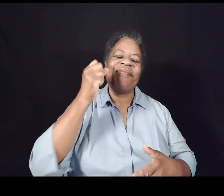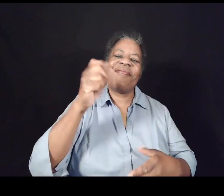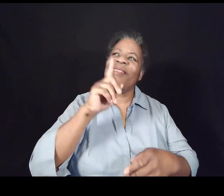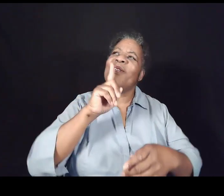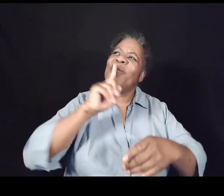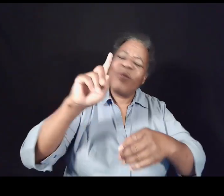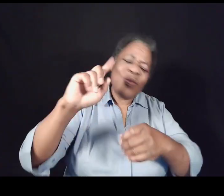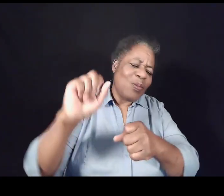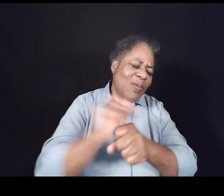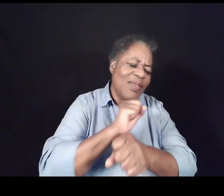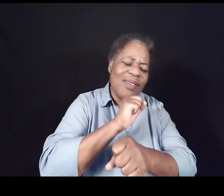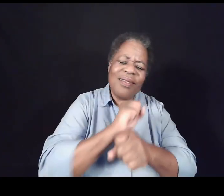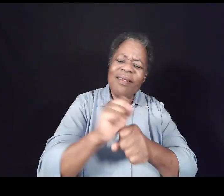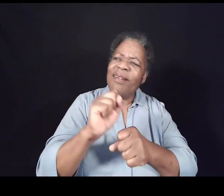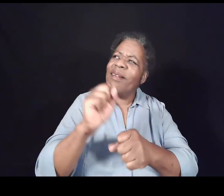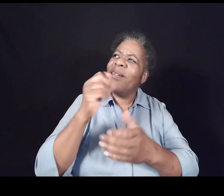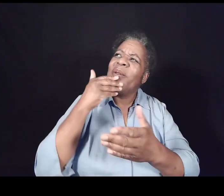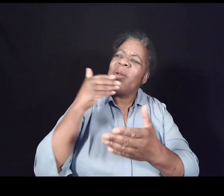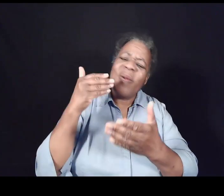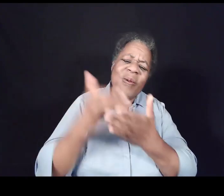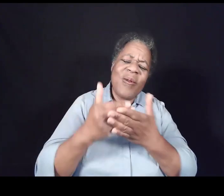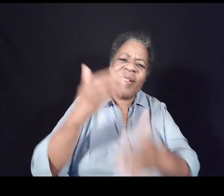goodness of God.